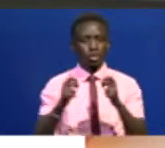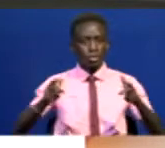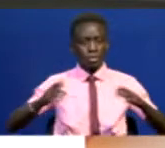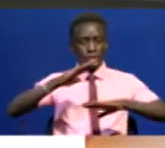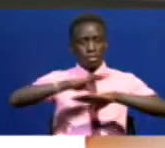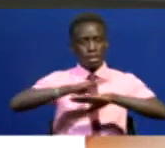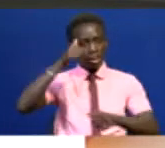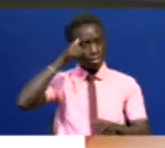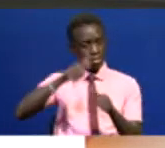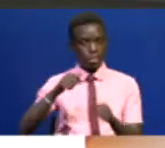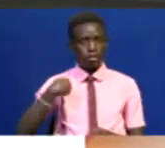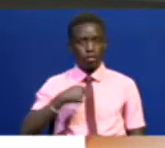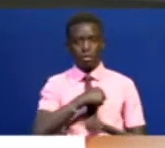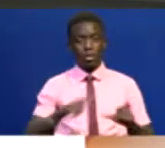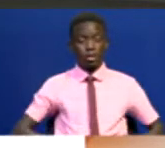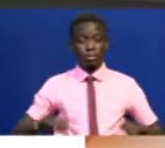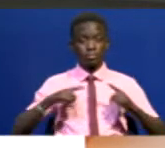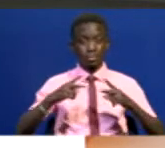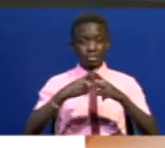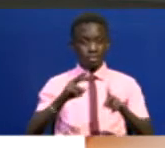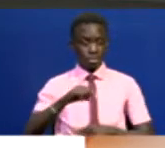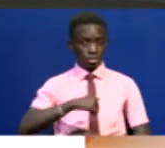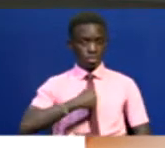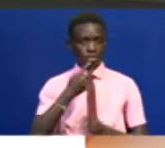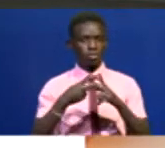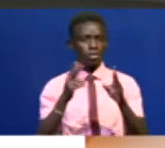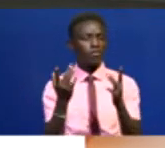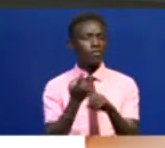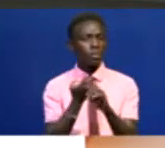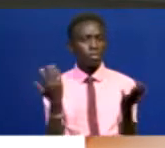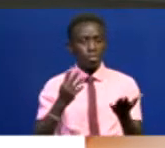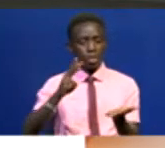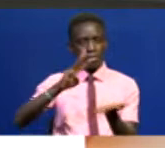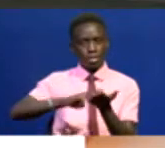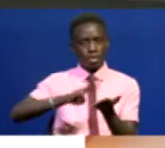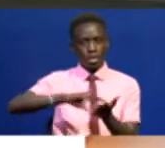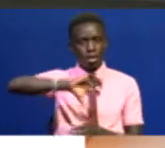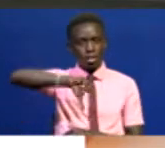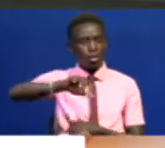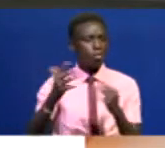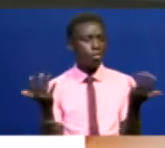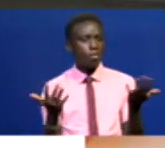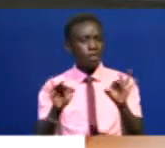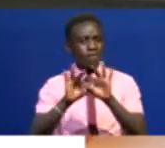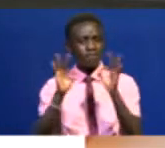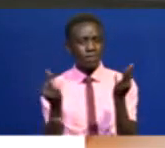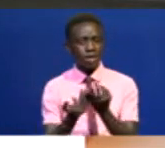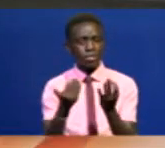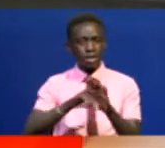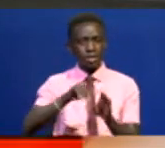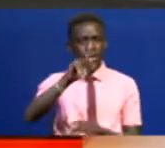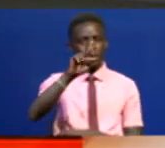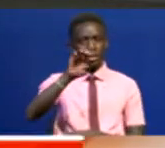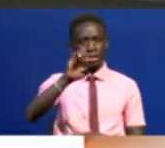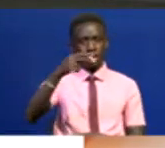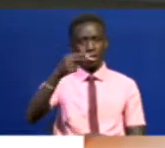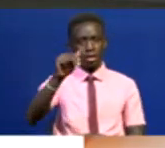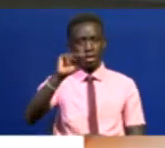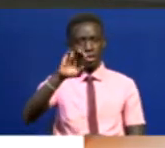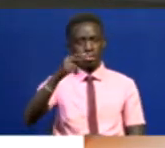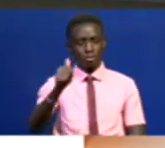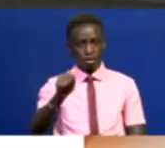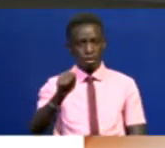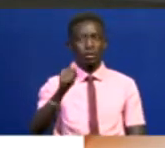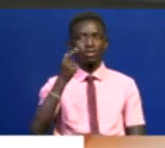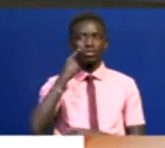Live. To begin us off, we begin from the great county of Migori, where a family in Kehancha, Kuria West, Migori County, is mourning the